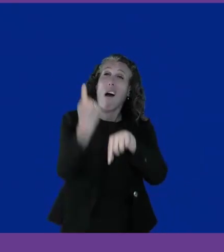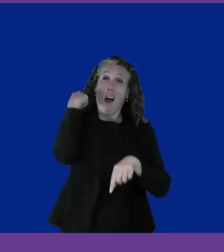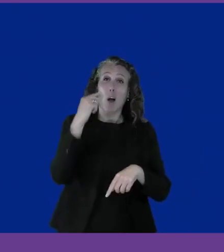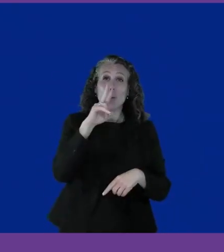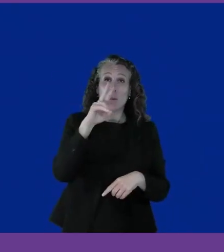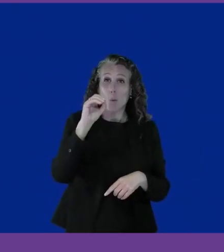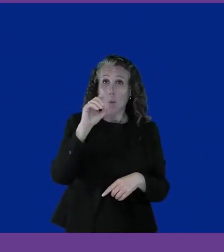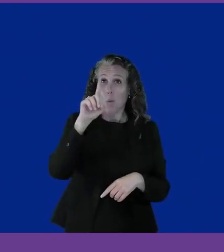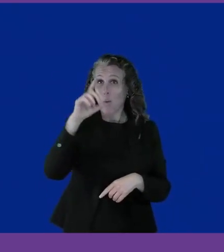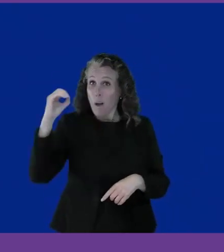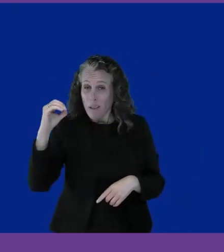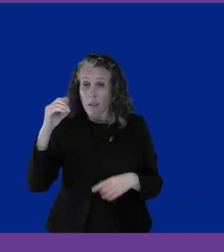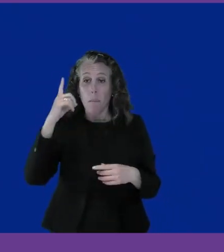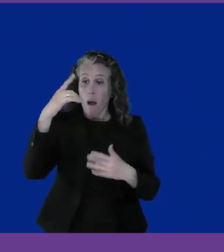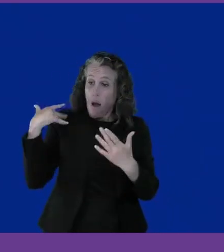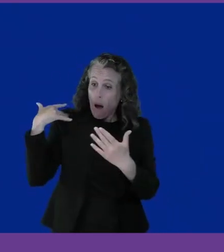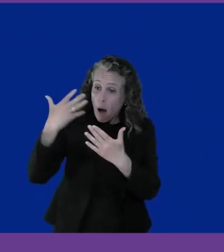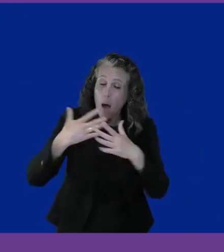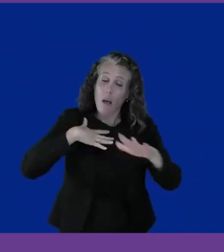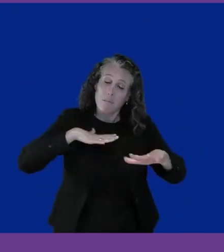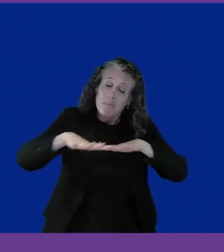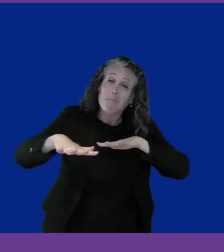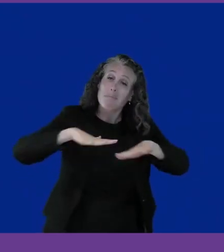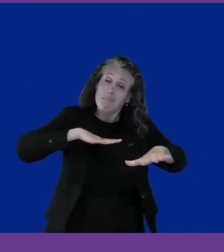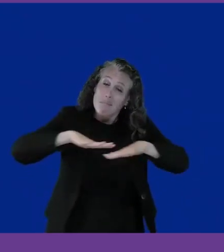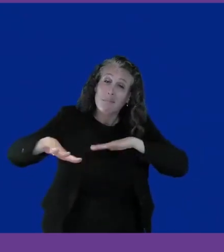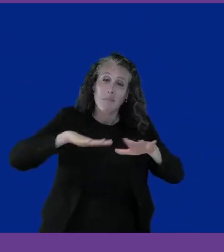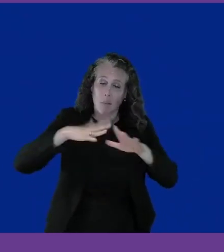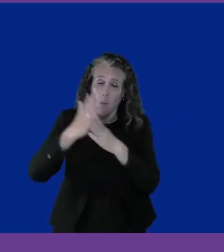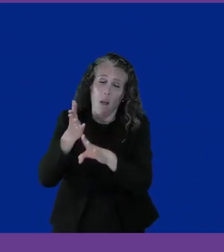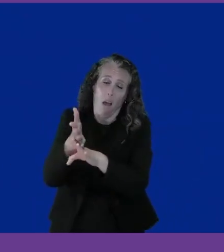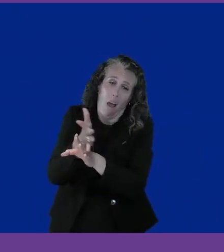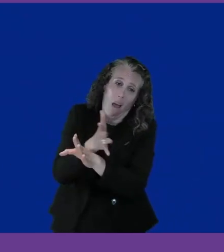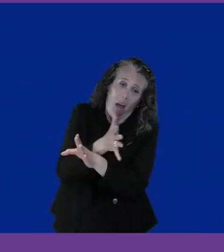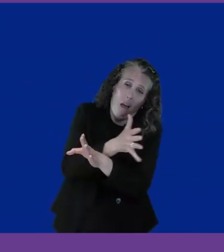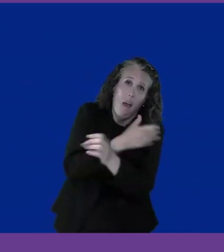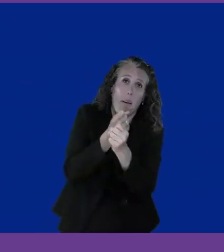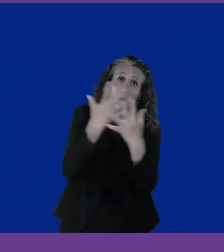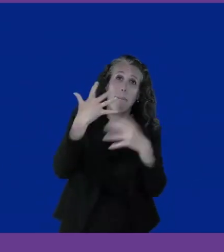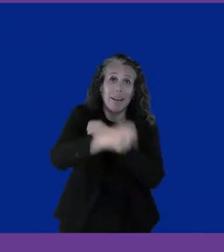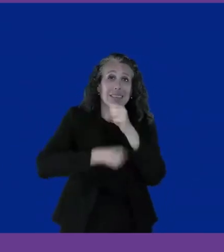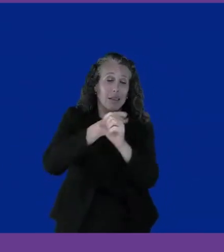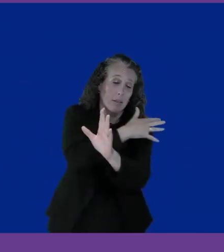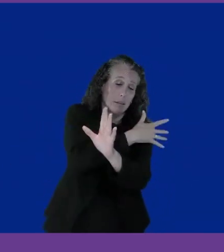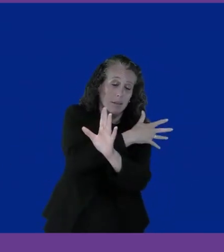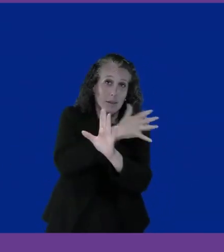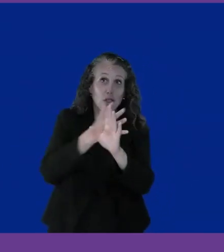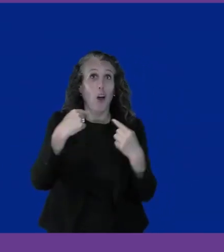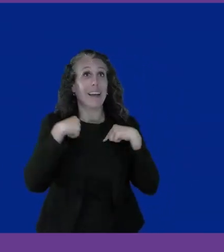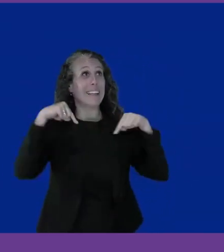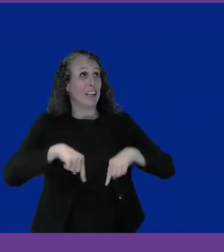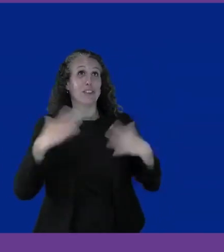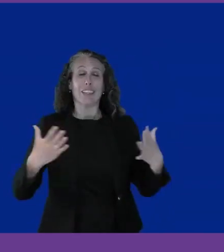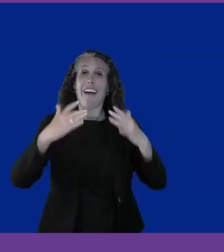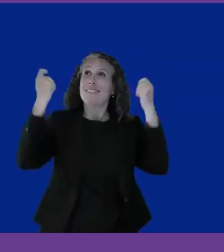years have been really many before. So it's really an honor to be here today